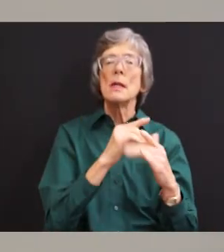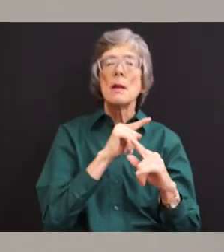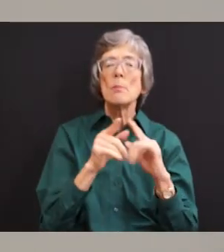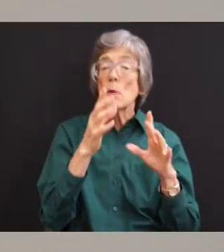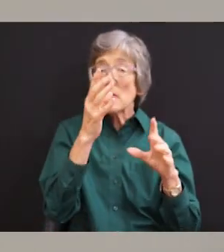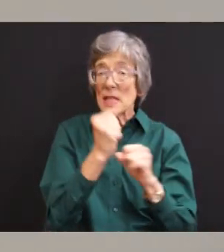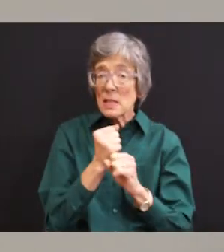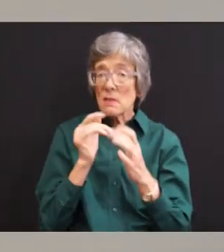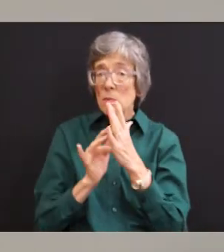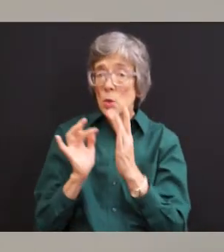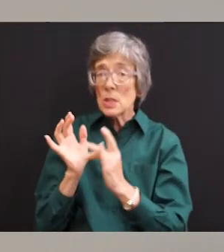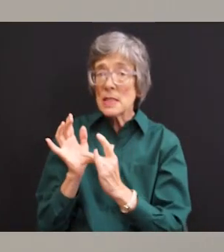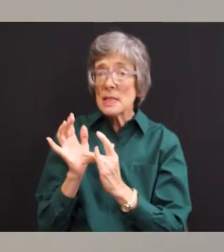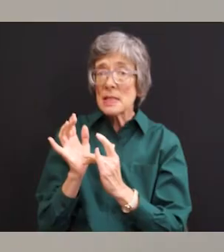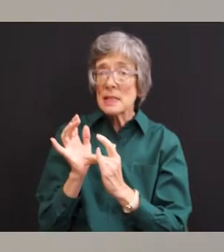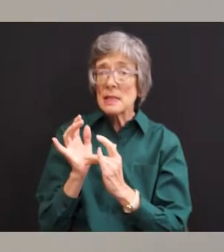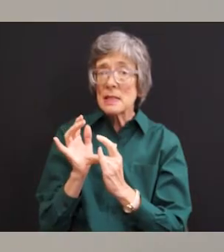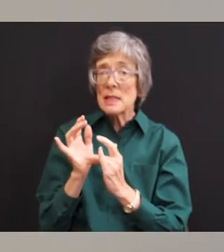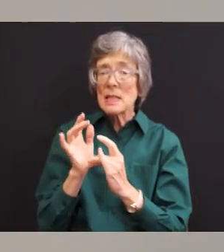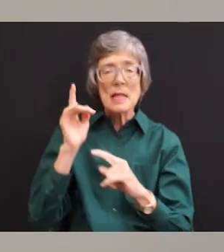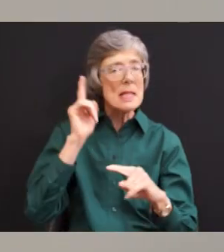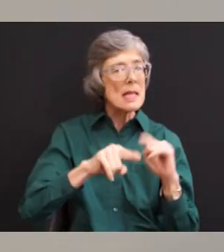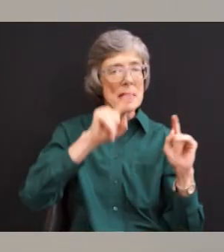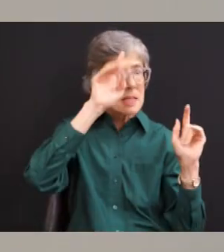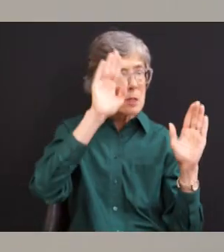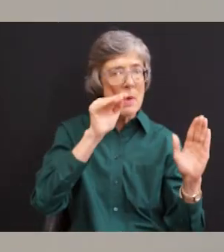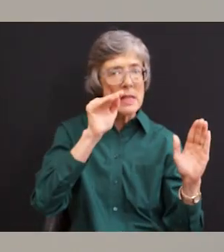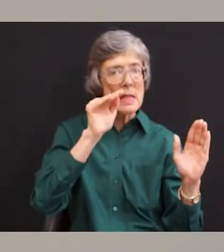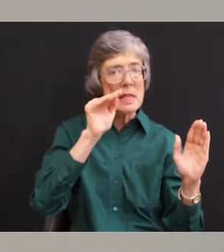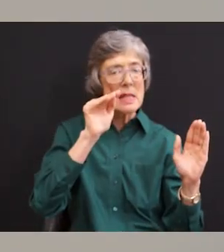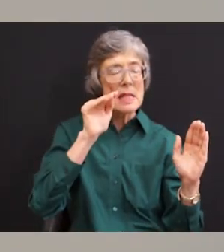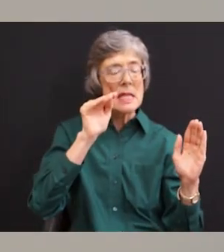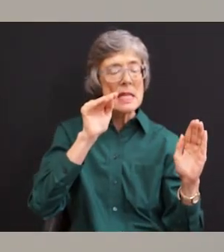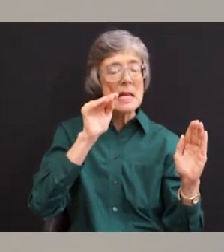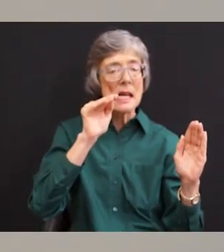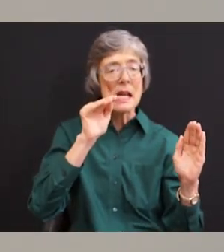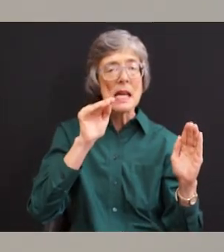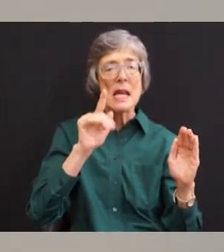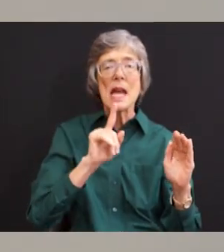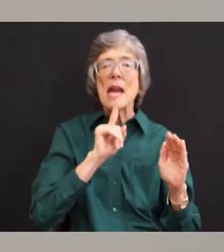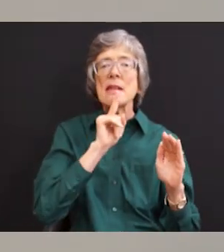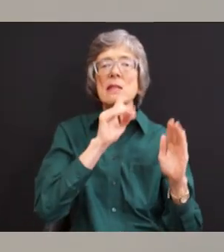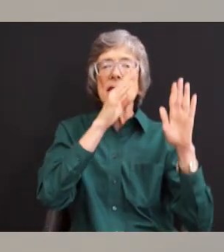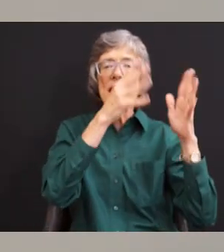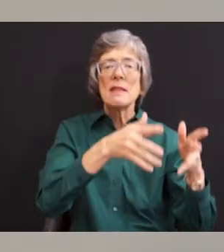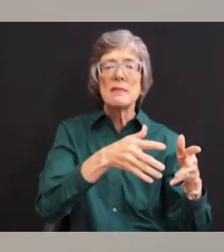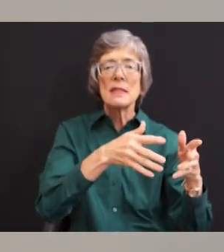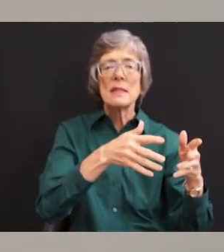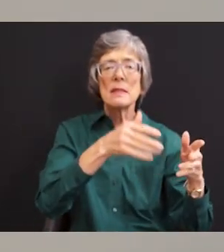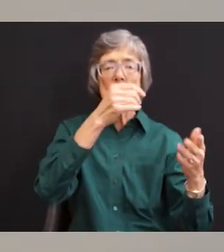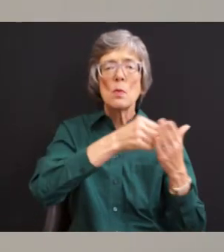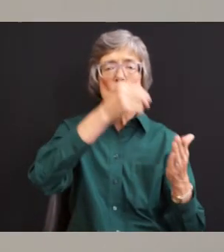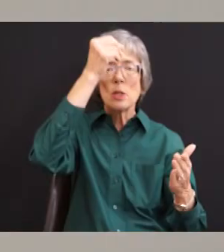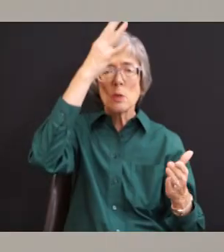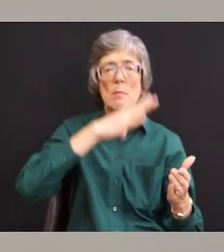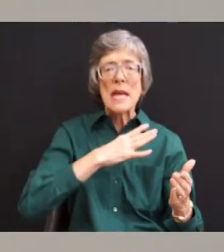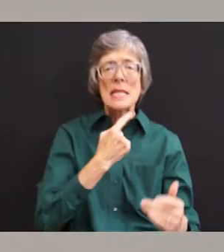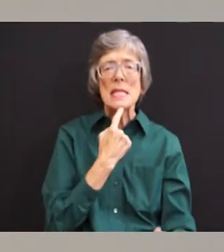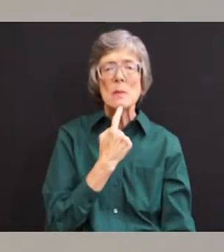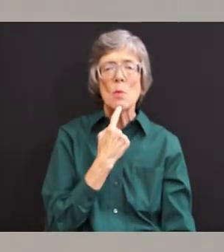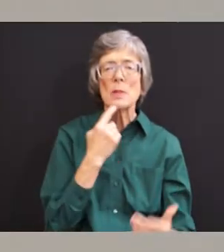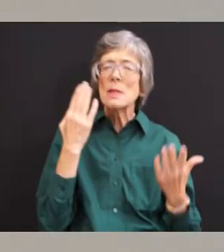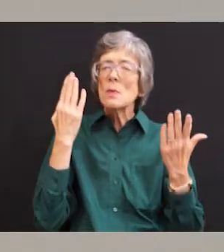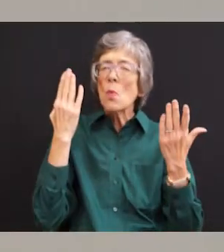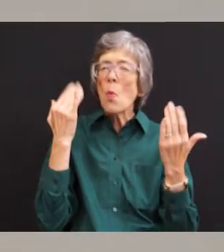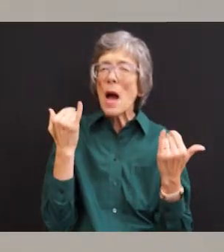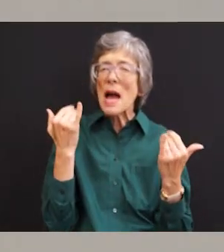though, is very unexpected and, in fact, leaves the rich man disappointed. Why?